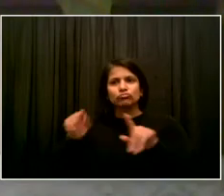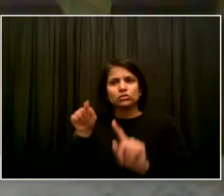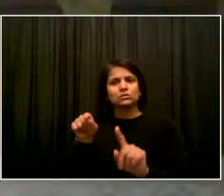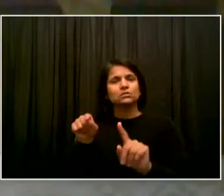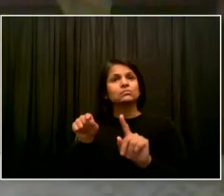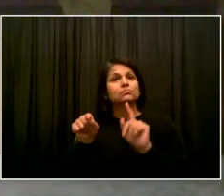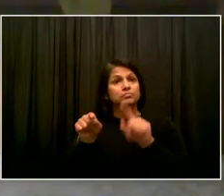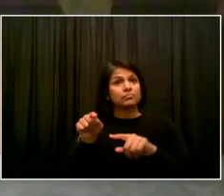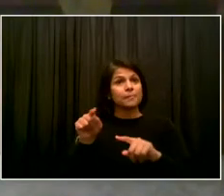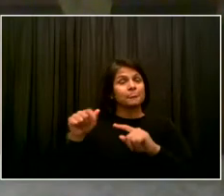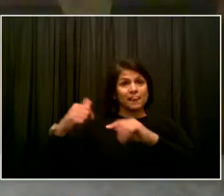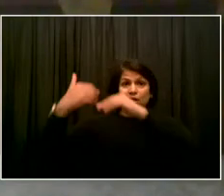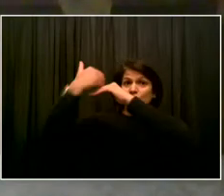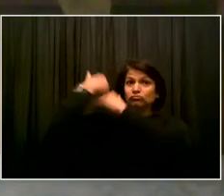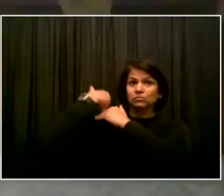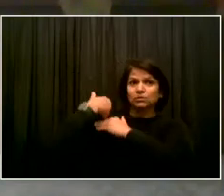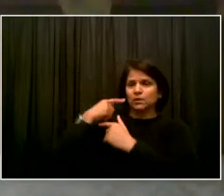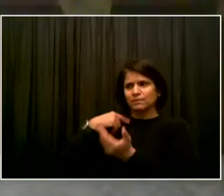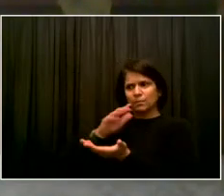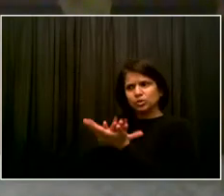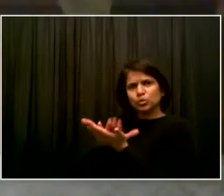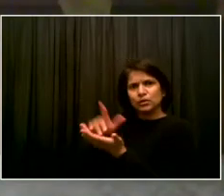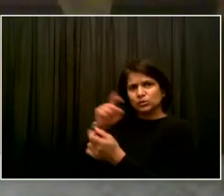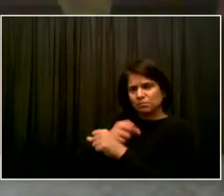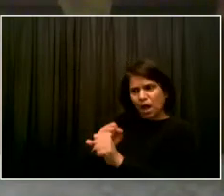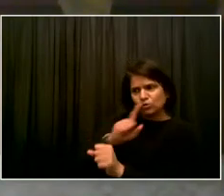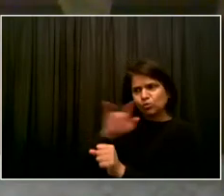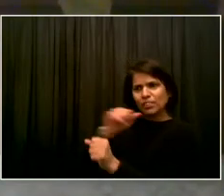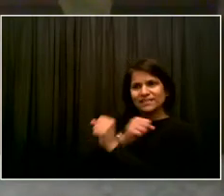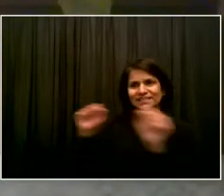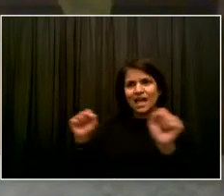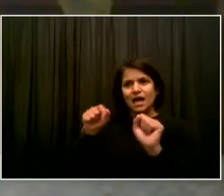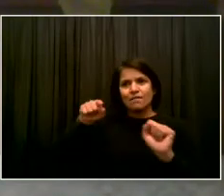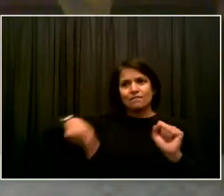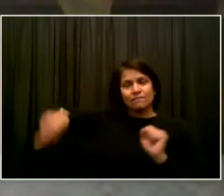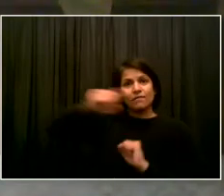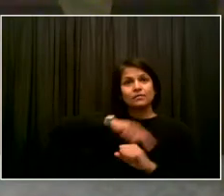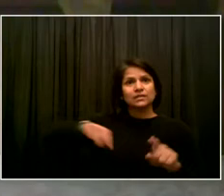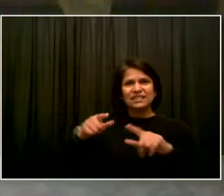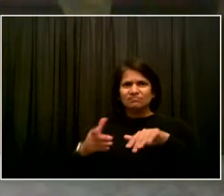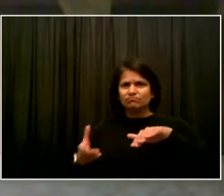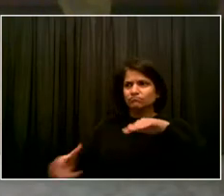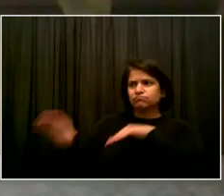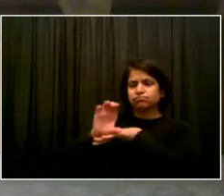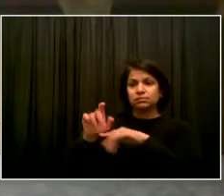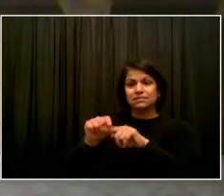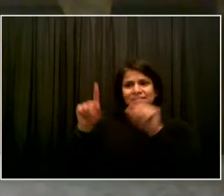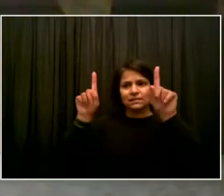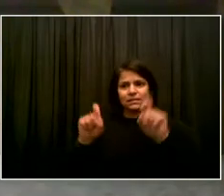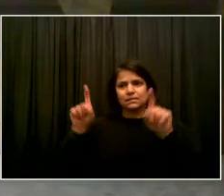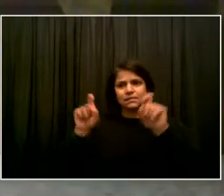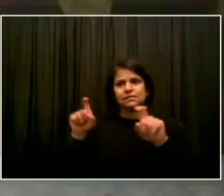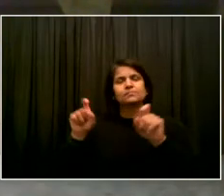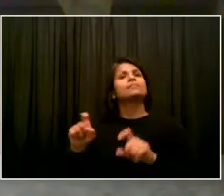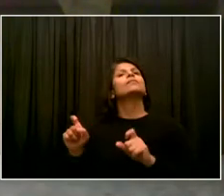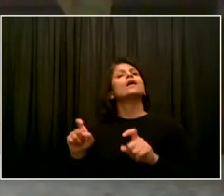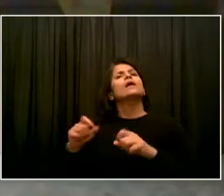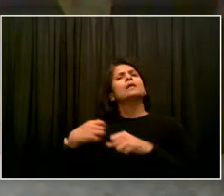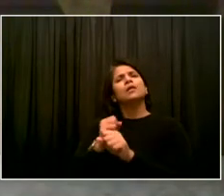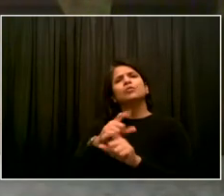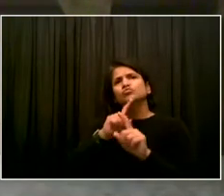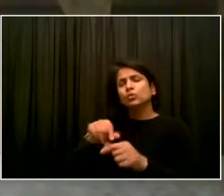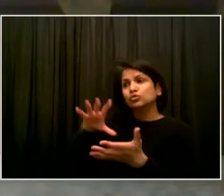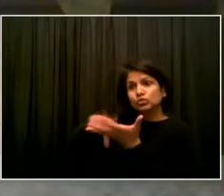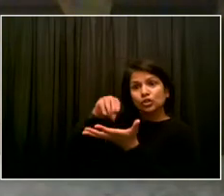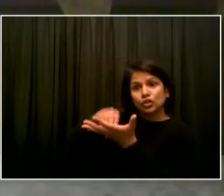vaccine capacity as we can so that we can go to do our jobs, live our lives, and make sure our children